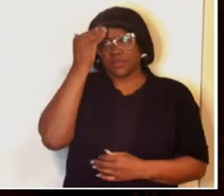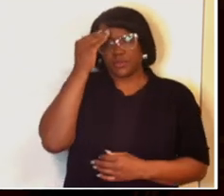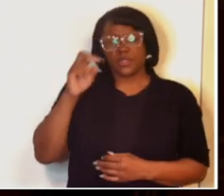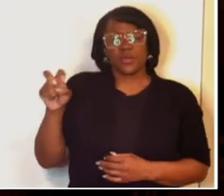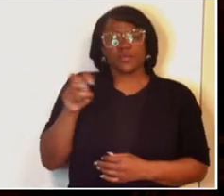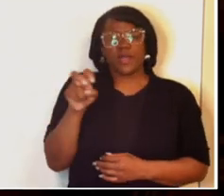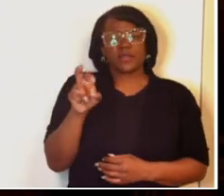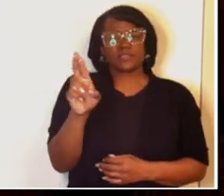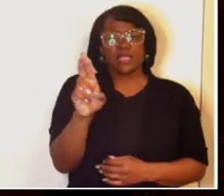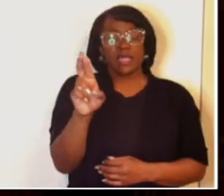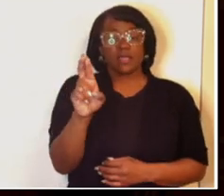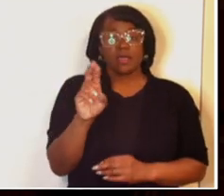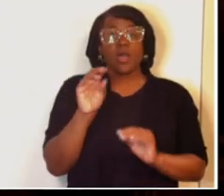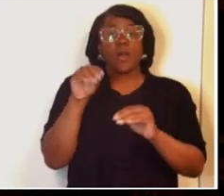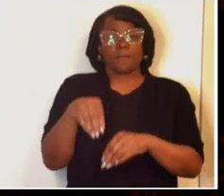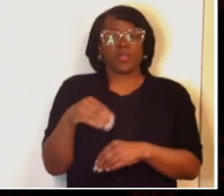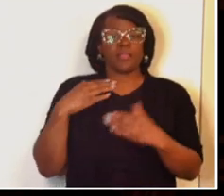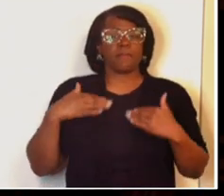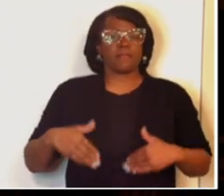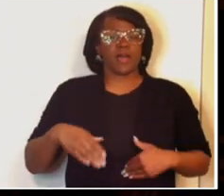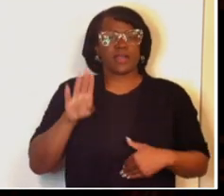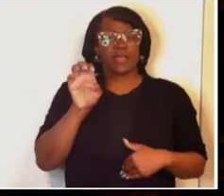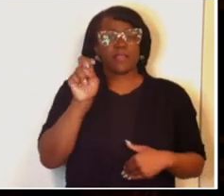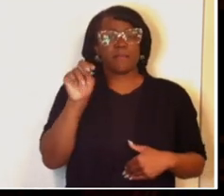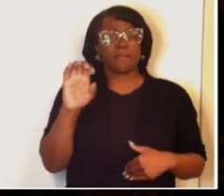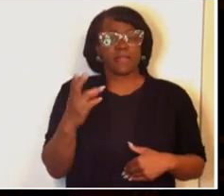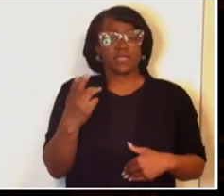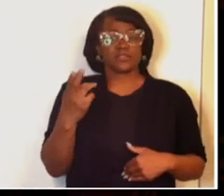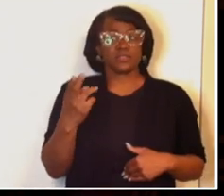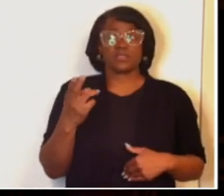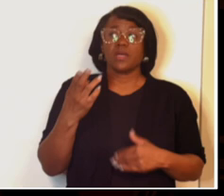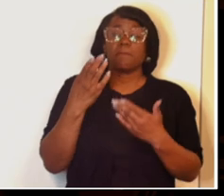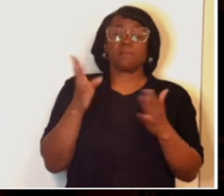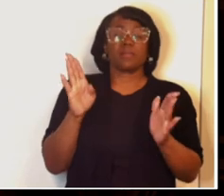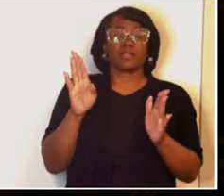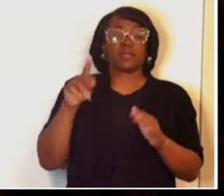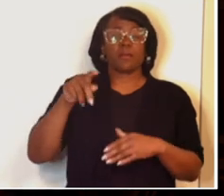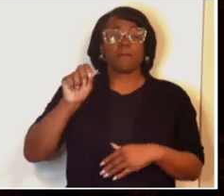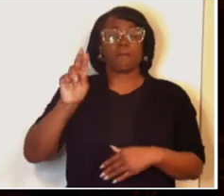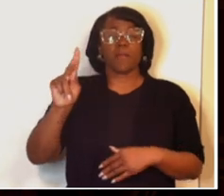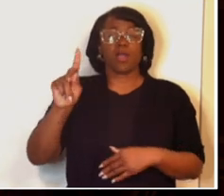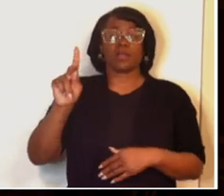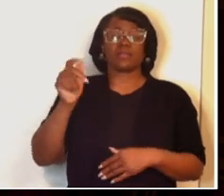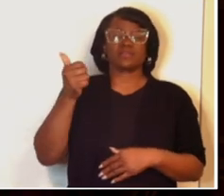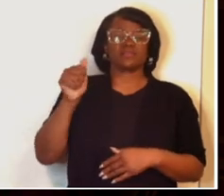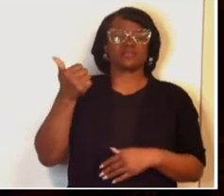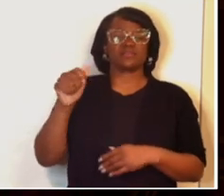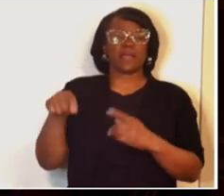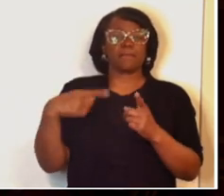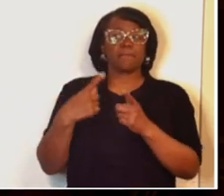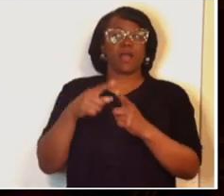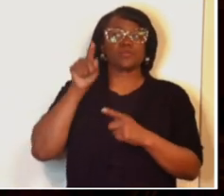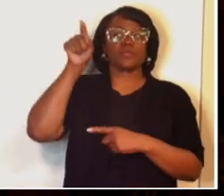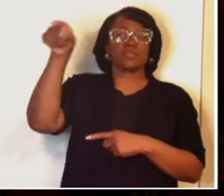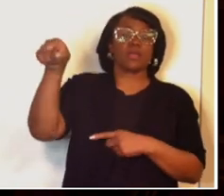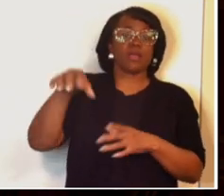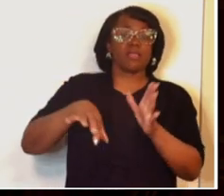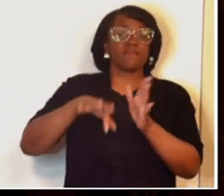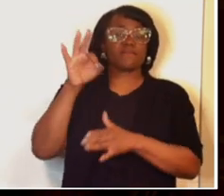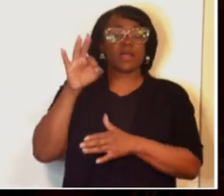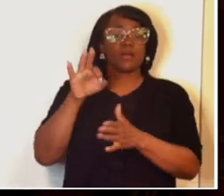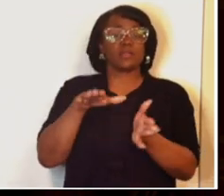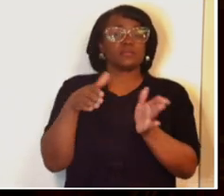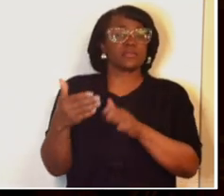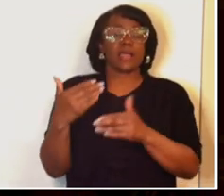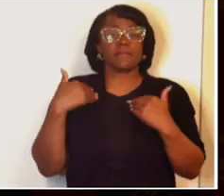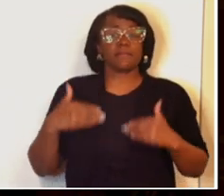placed the body on a bench in a public park about 10 miles away. When policemen found the dead body, they didn't know